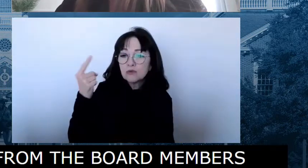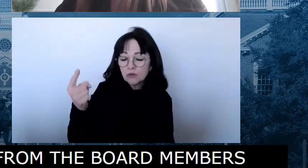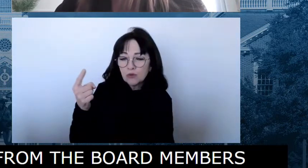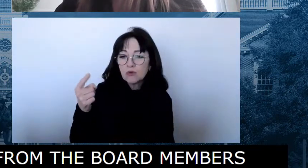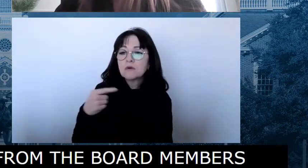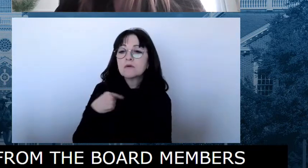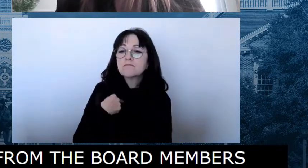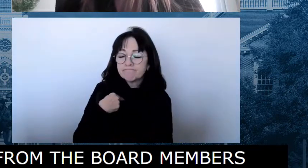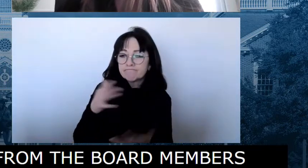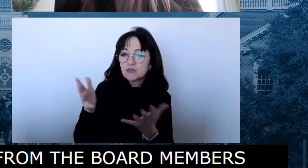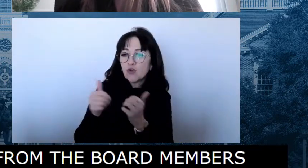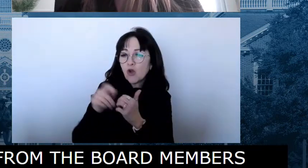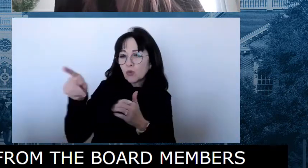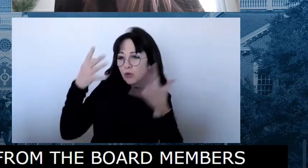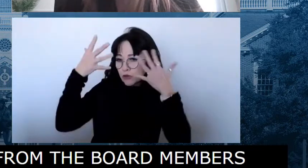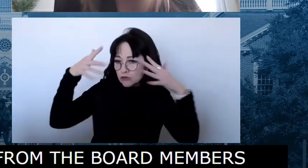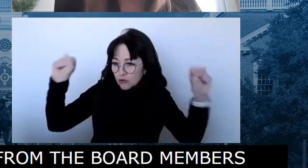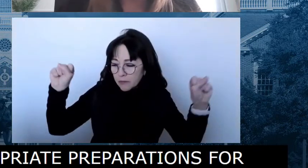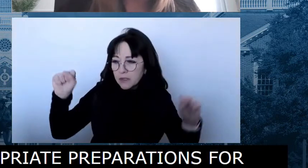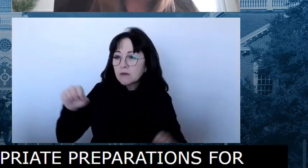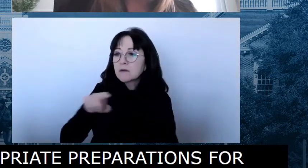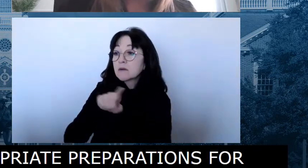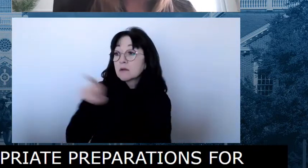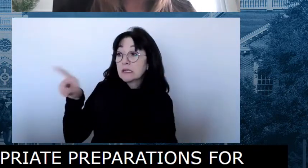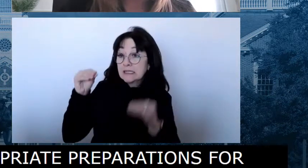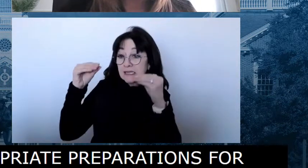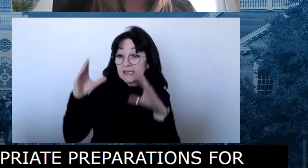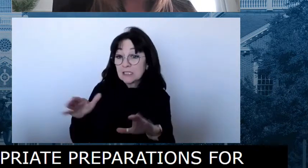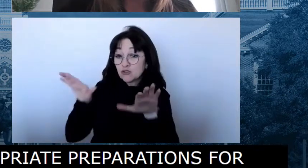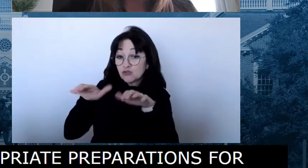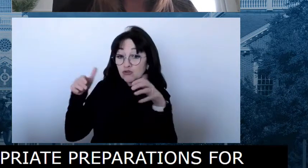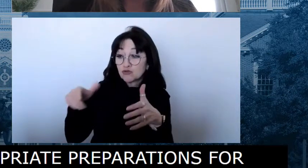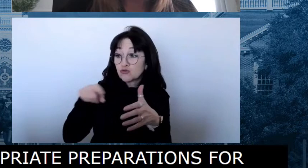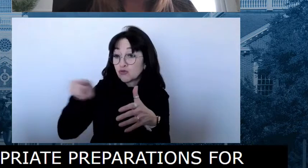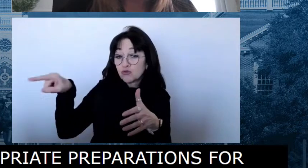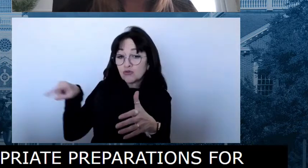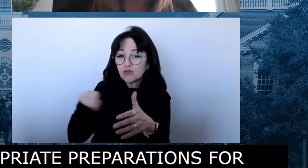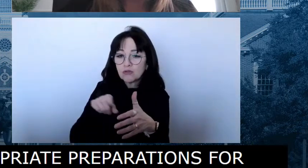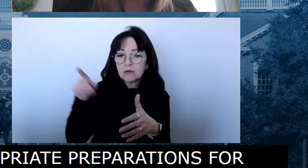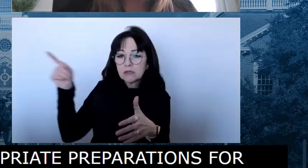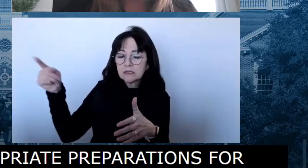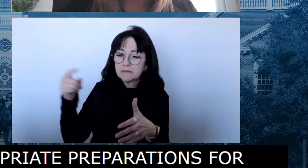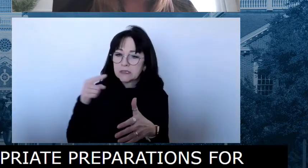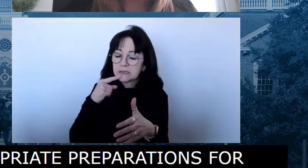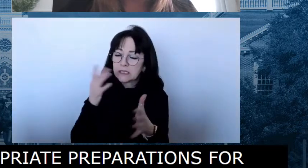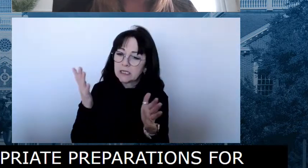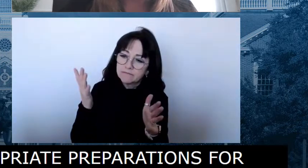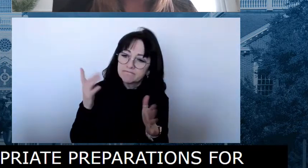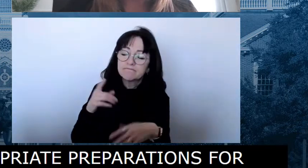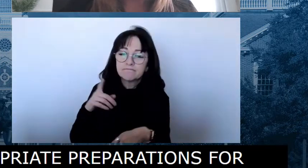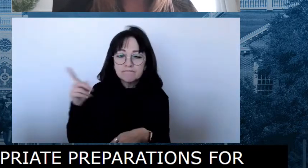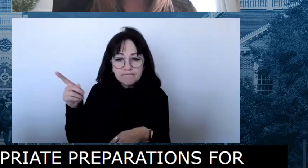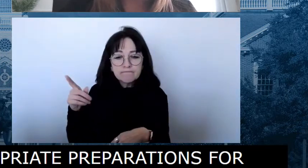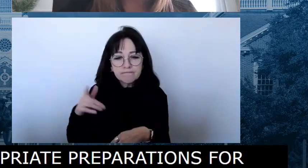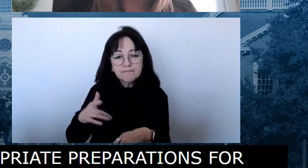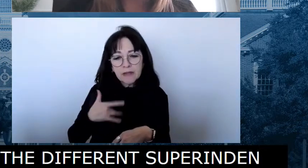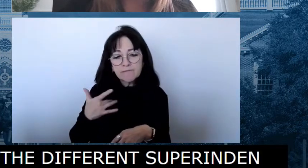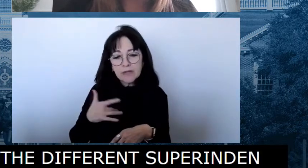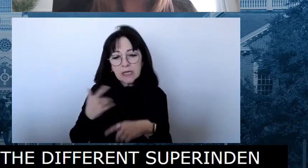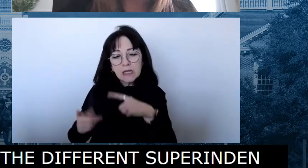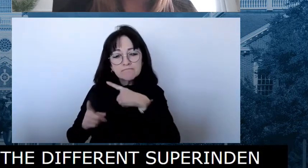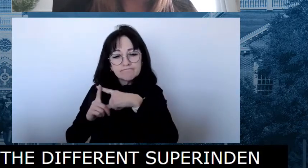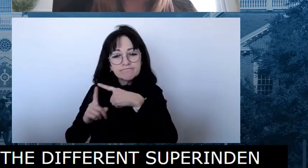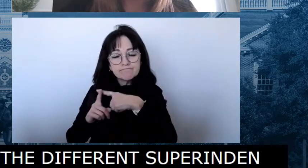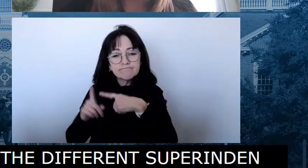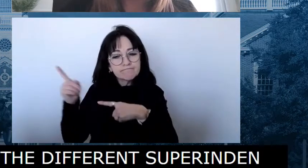from the teachers group, they were quoted on the news this morning as being cautiously optimistic and moving to this